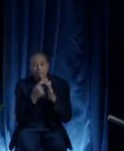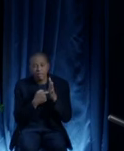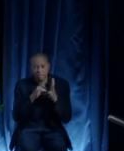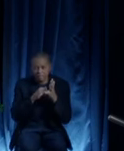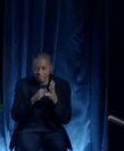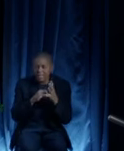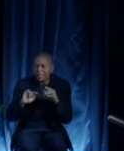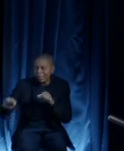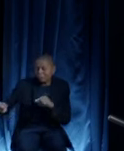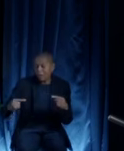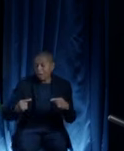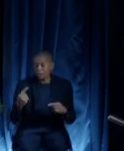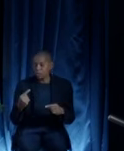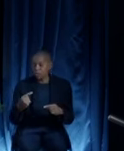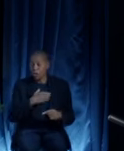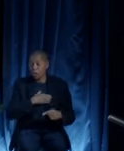Yeah.